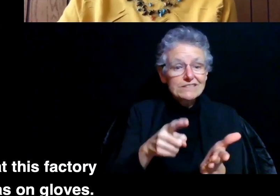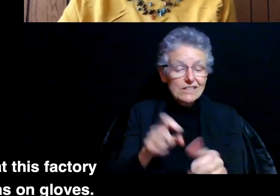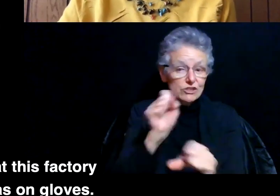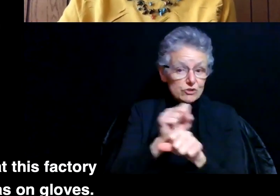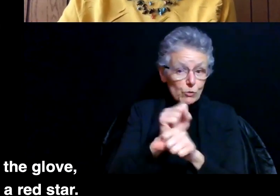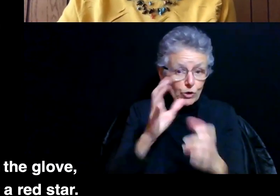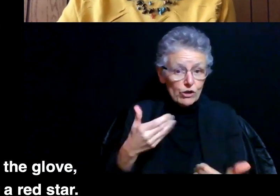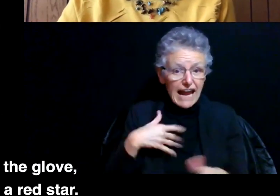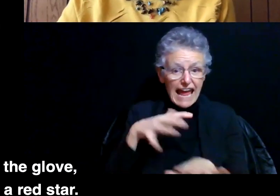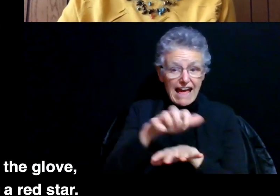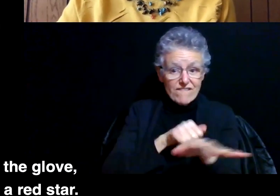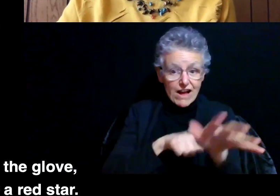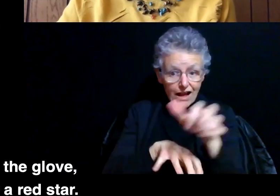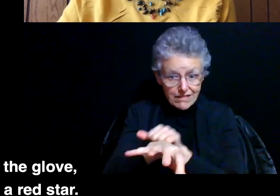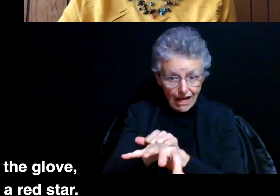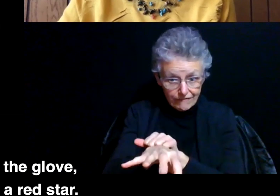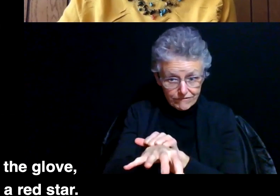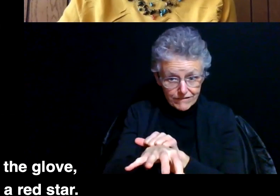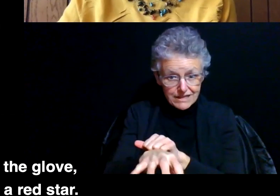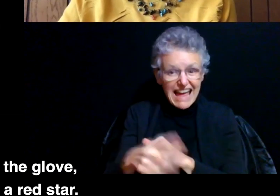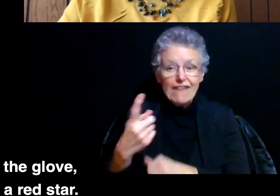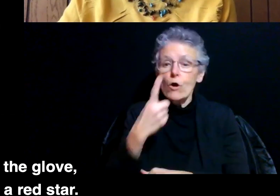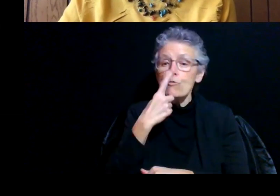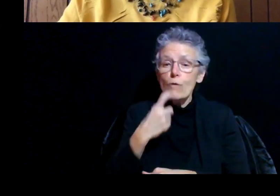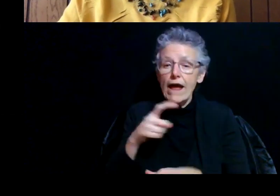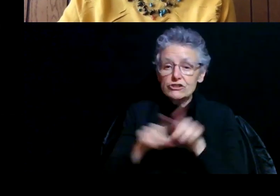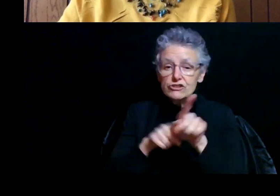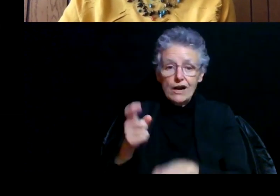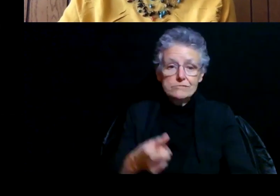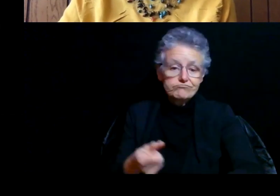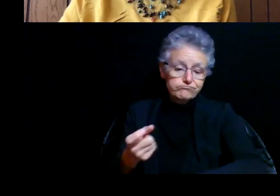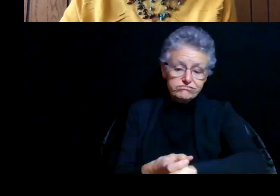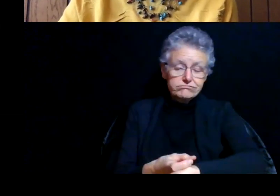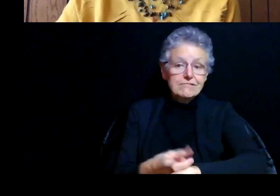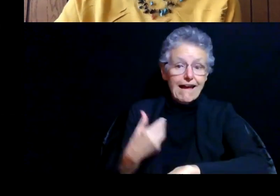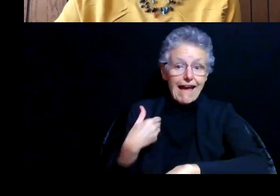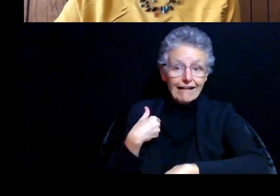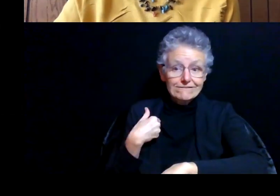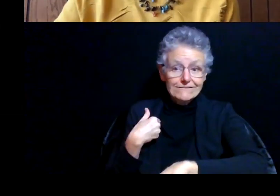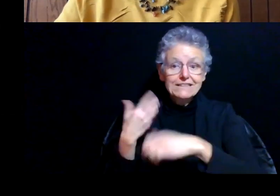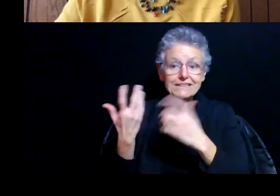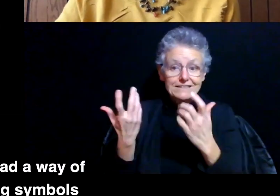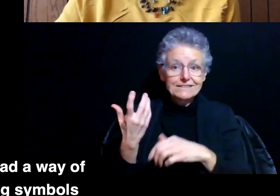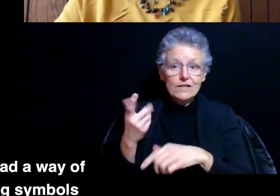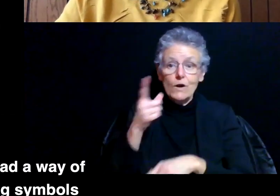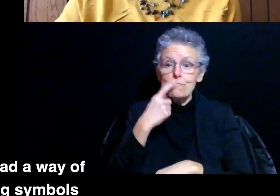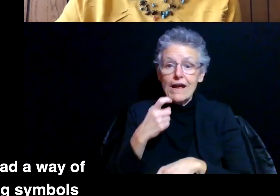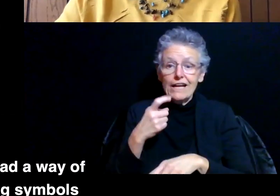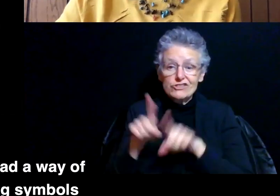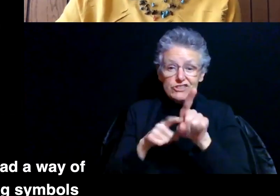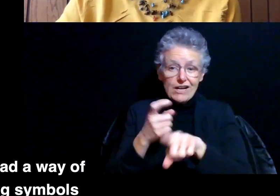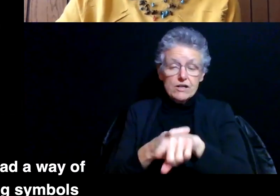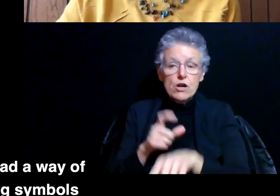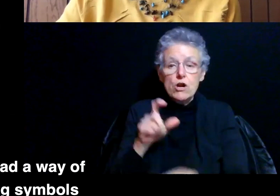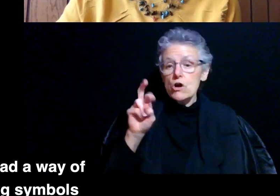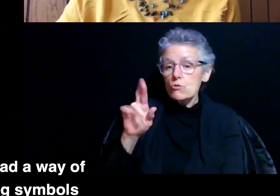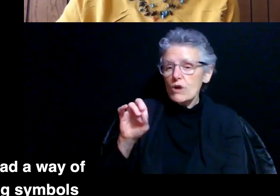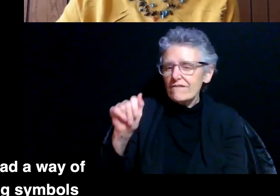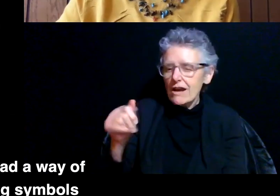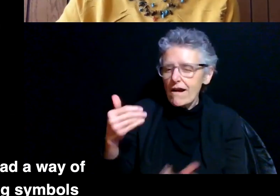has on gloves, and on the glove there is a red star. Rivera had a way